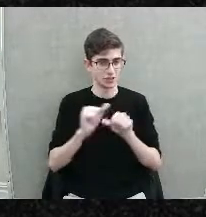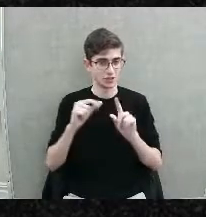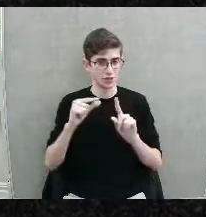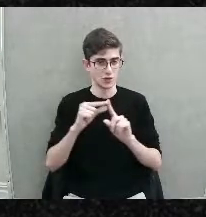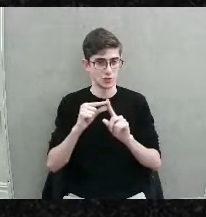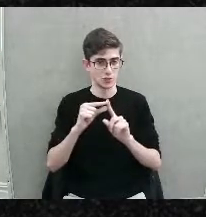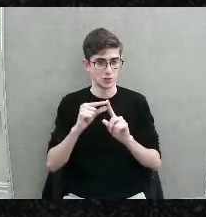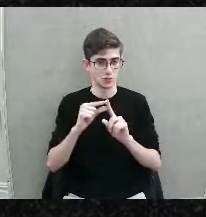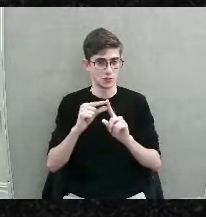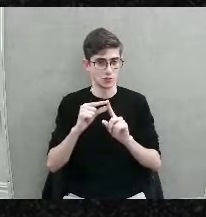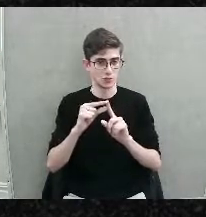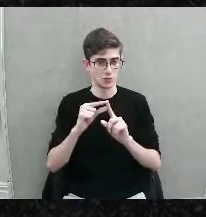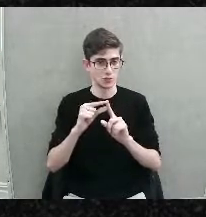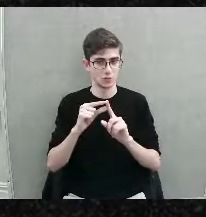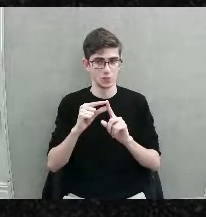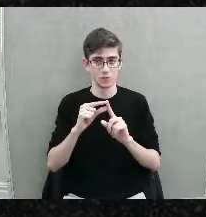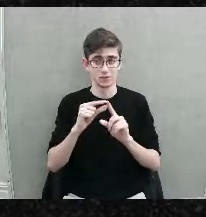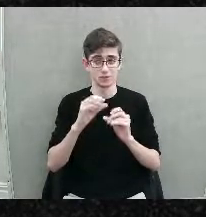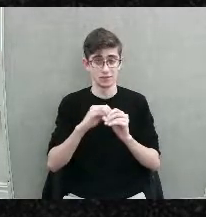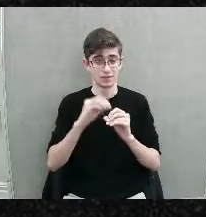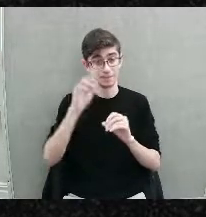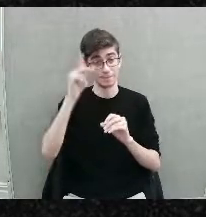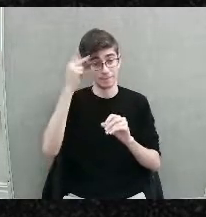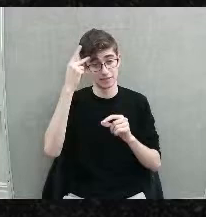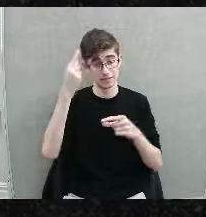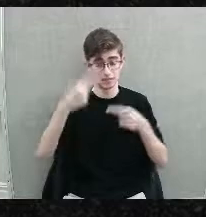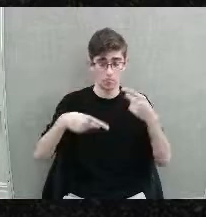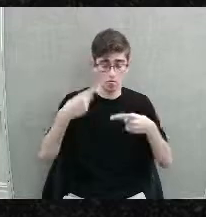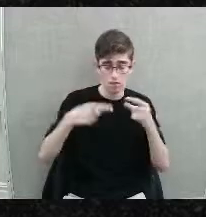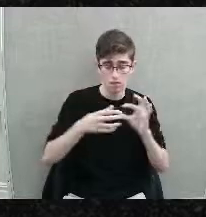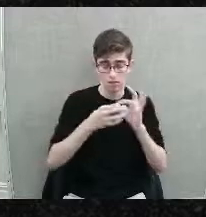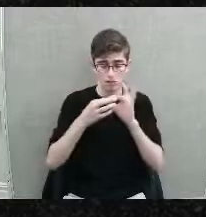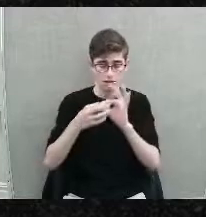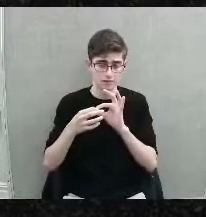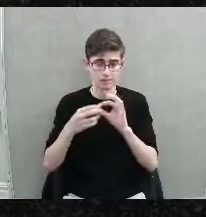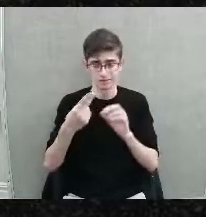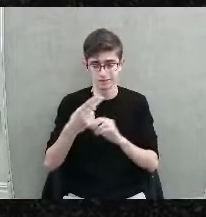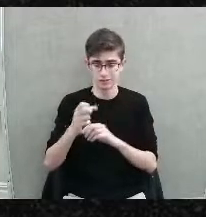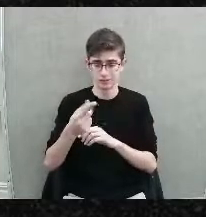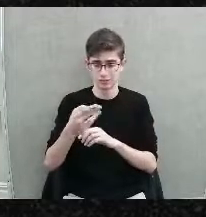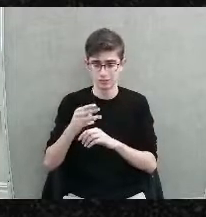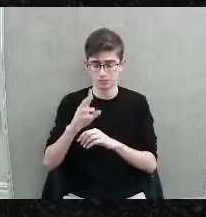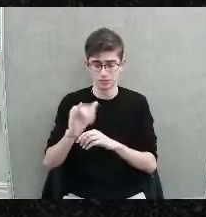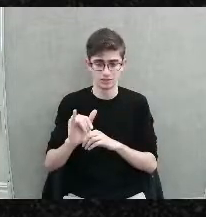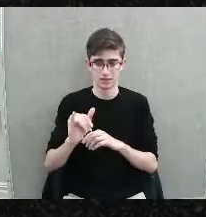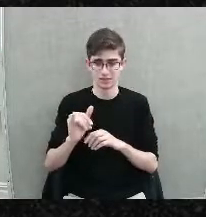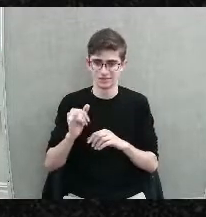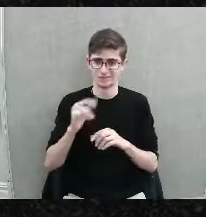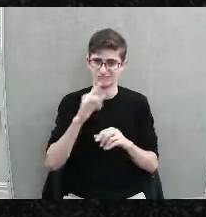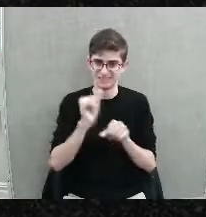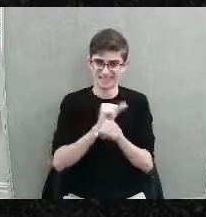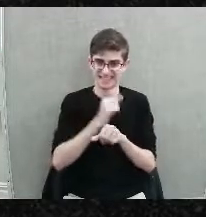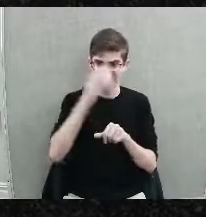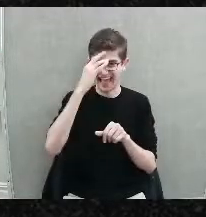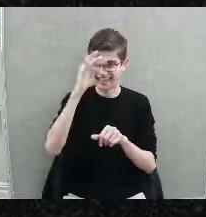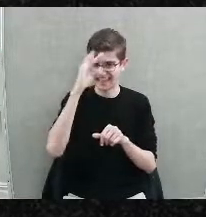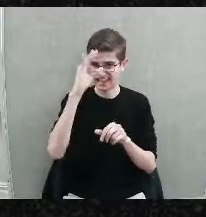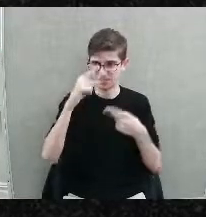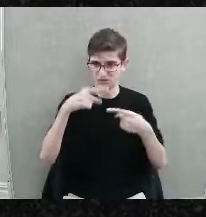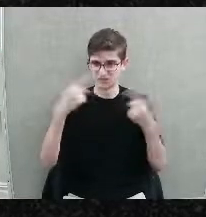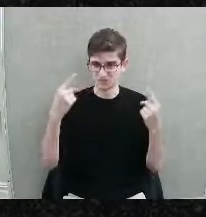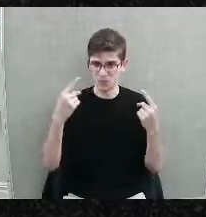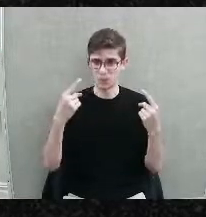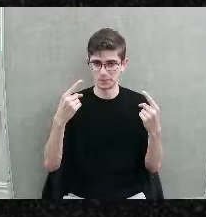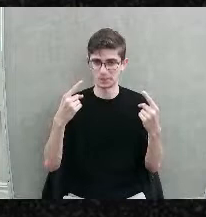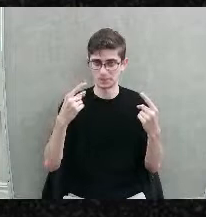is in a political dispute for hegemony. It's an ideological dispute that is now being appropriated